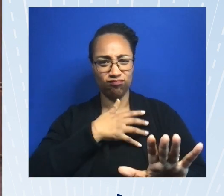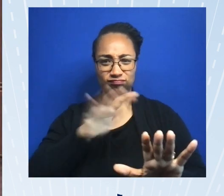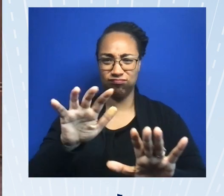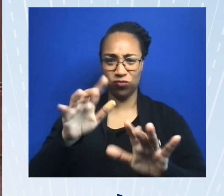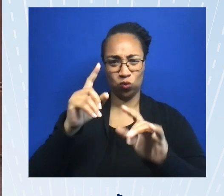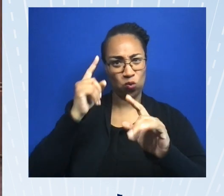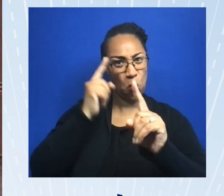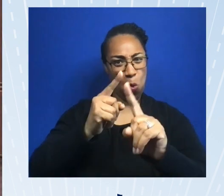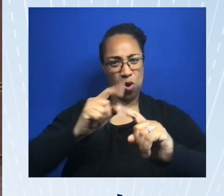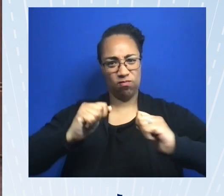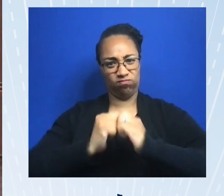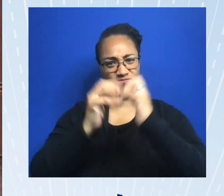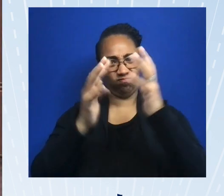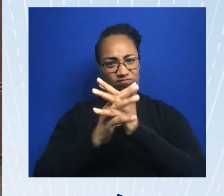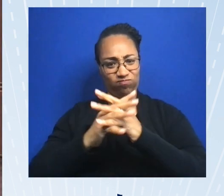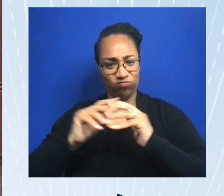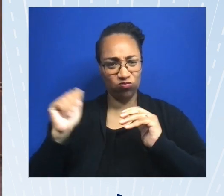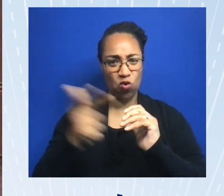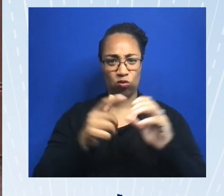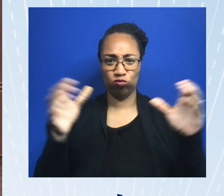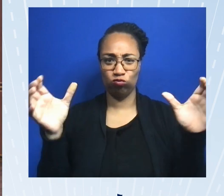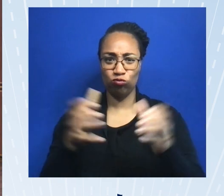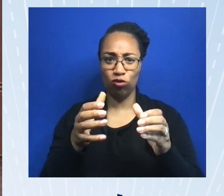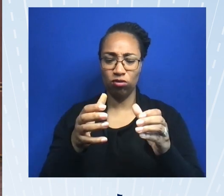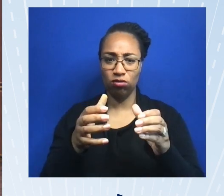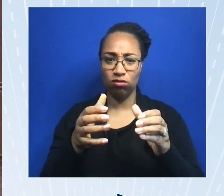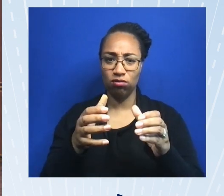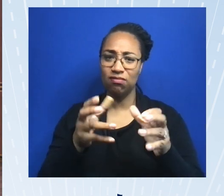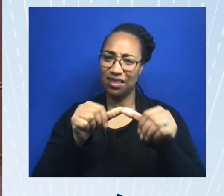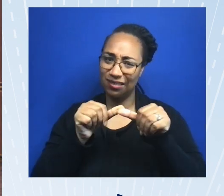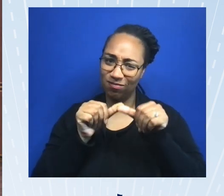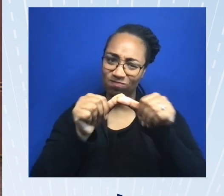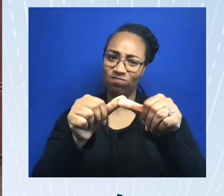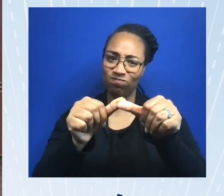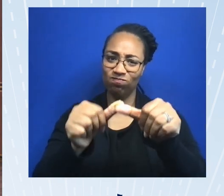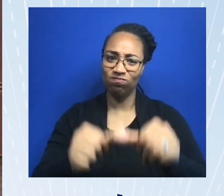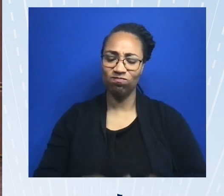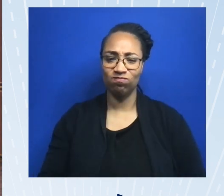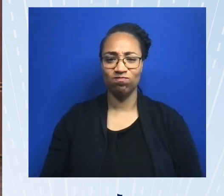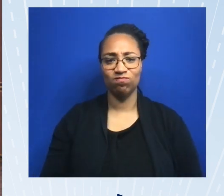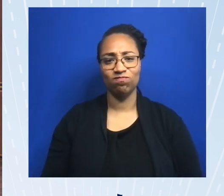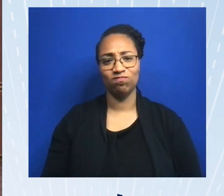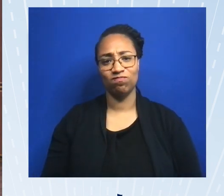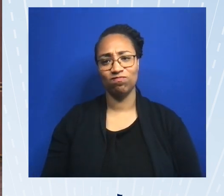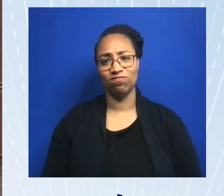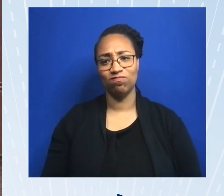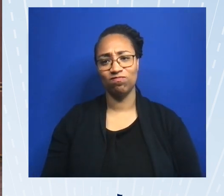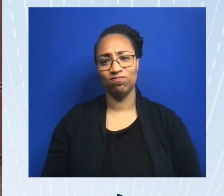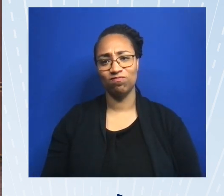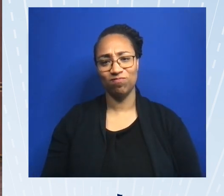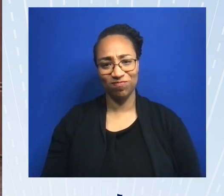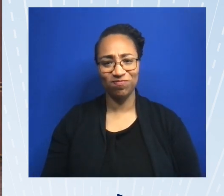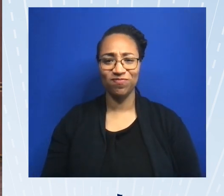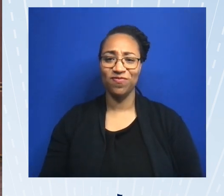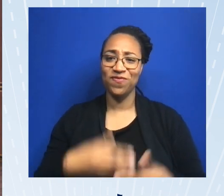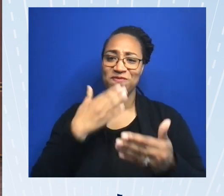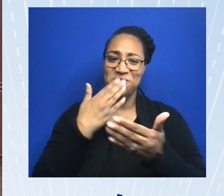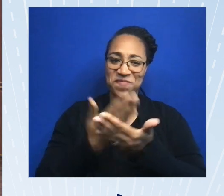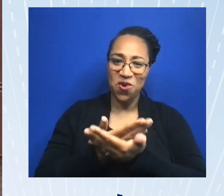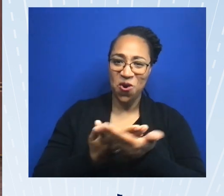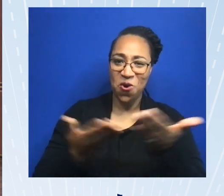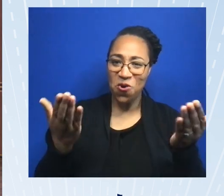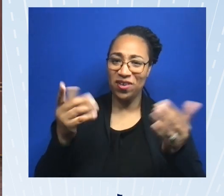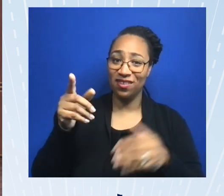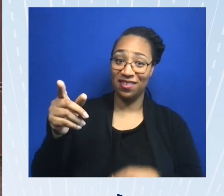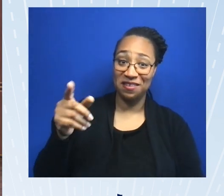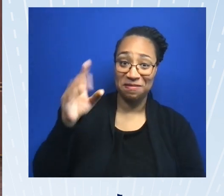Good morning. I want to thank President Biden and my wife, Vice President Harris, for the comprehensive actions that they